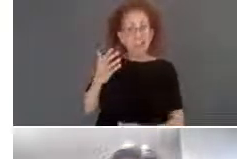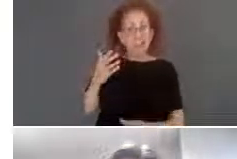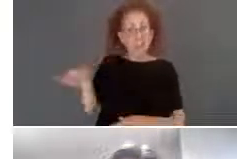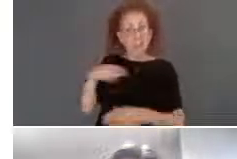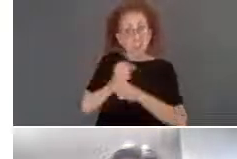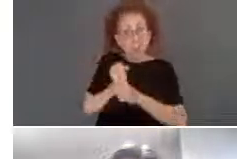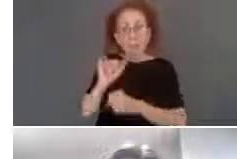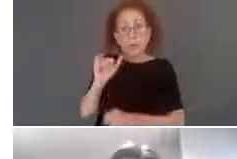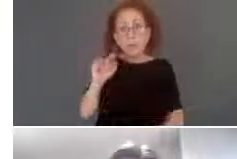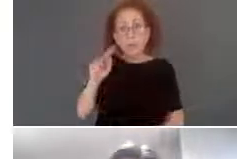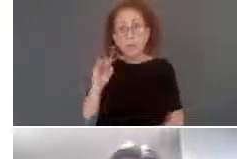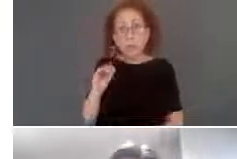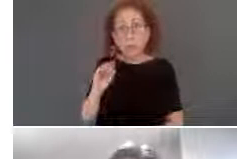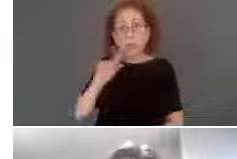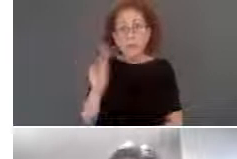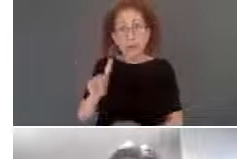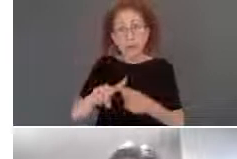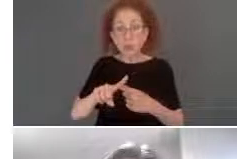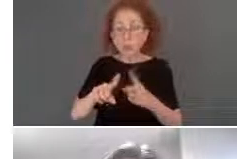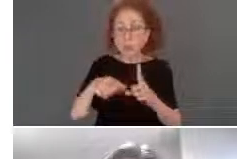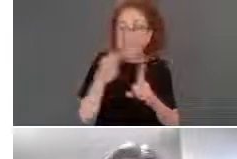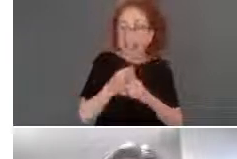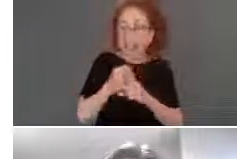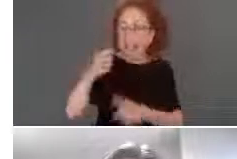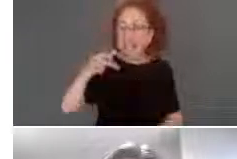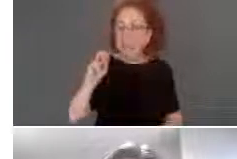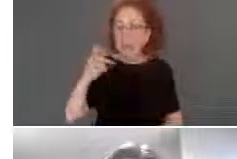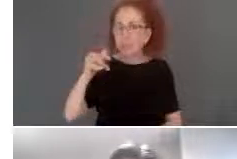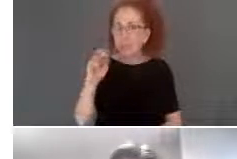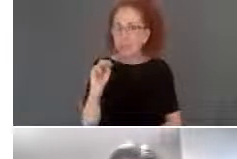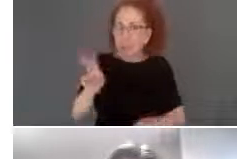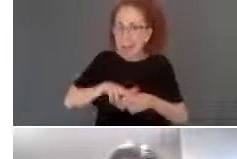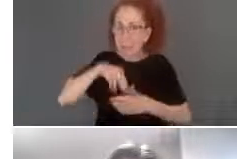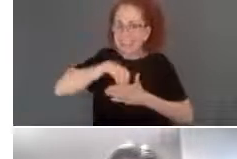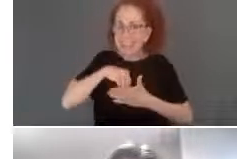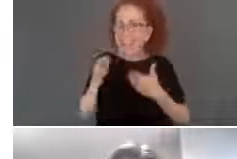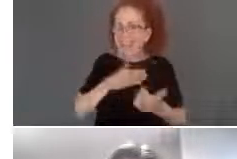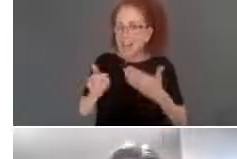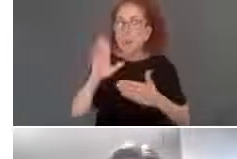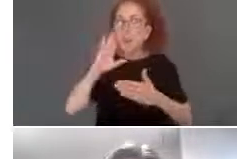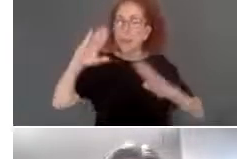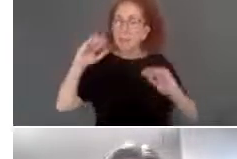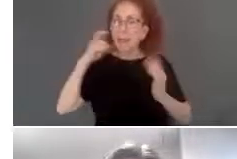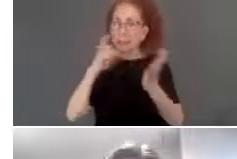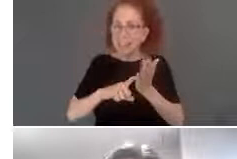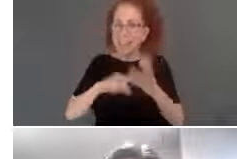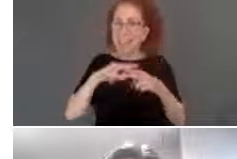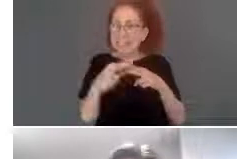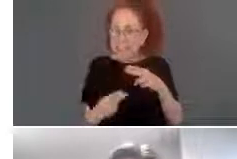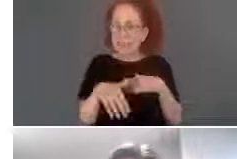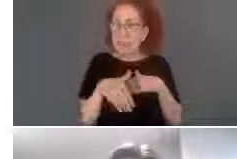also attack the spike protein. So we would have expected to see a decrease in births around